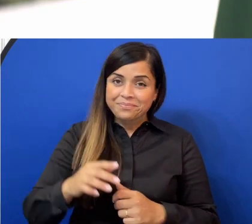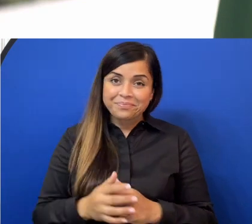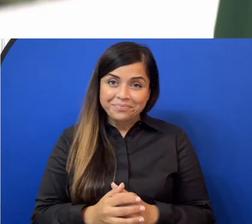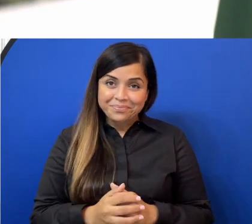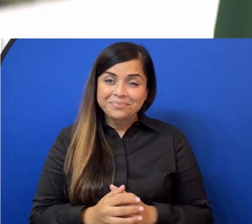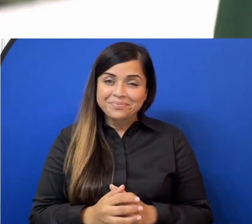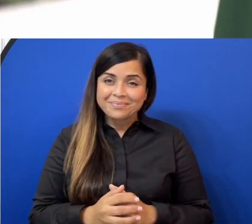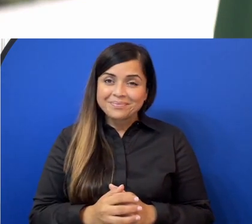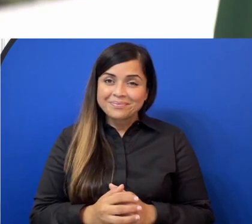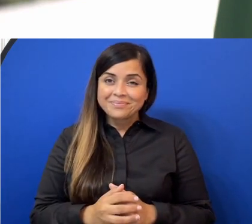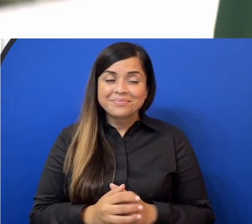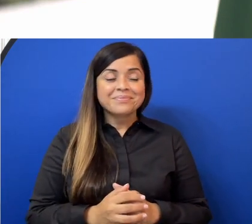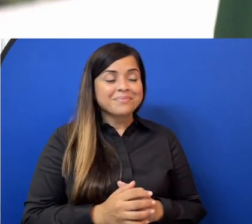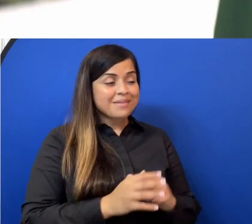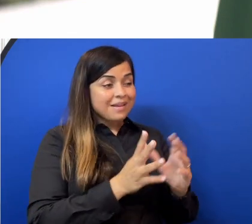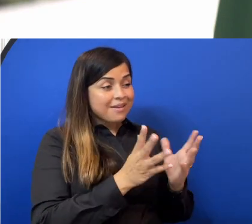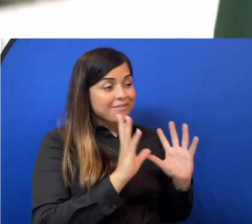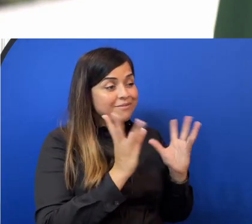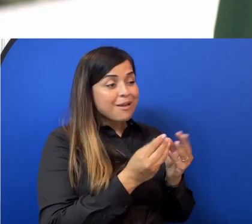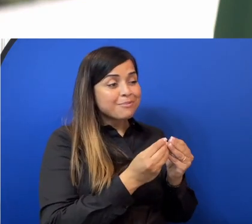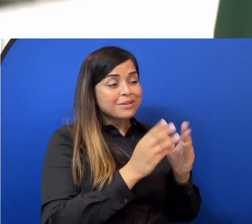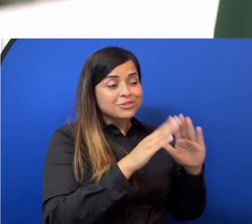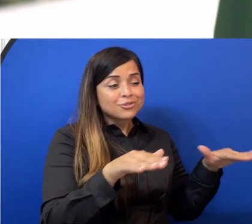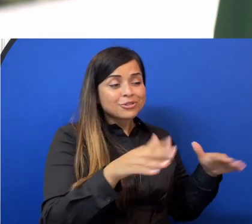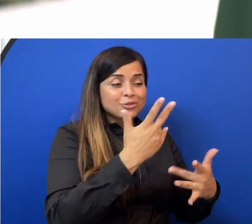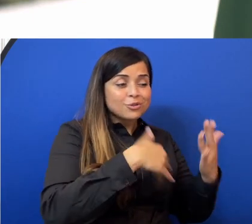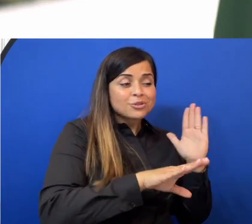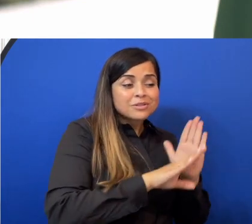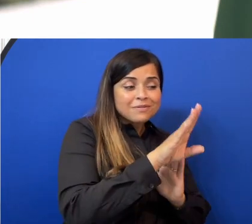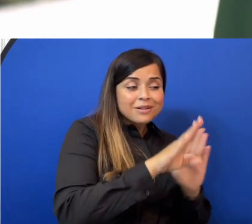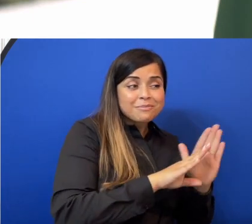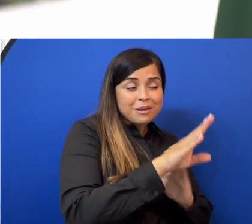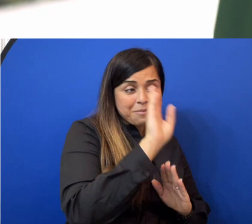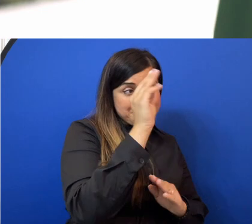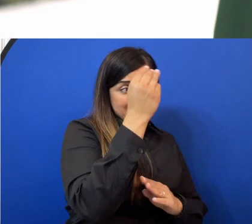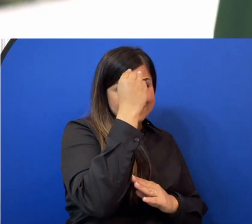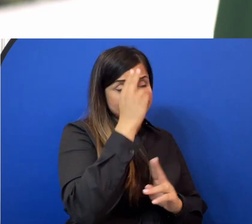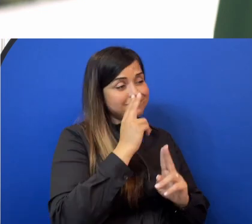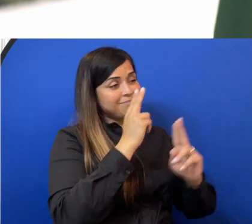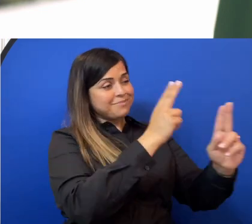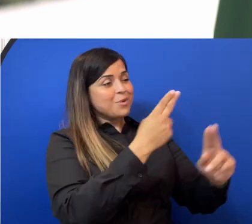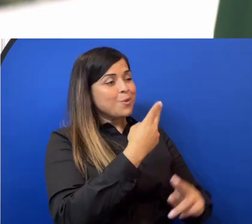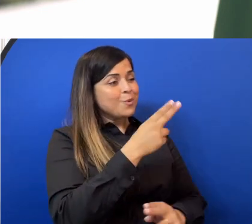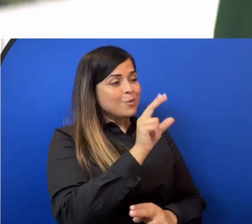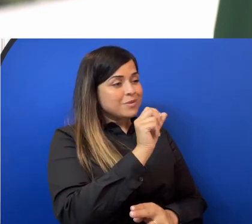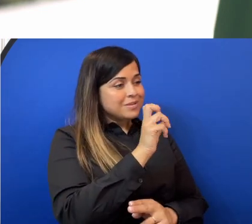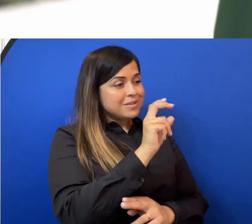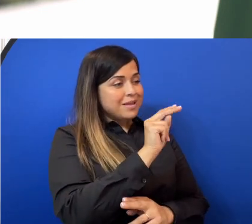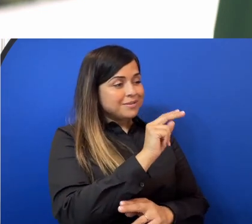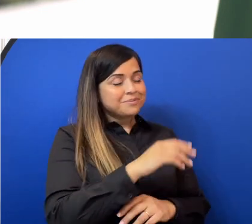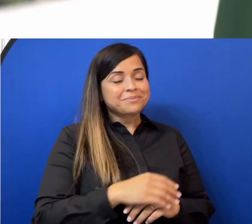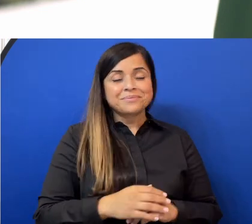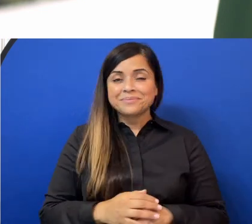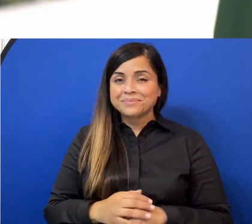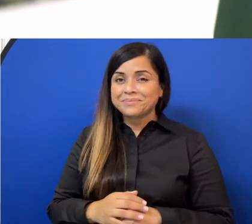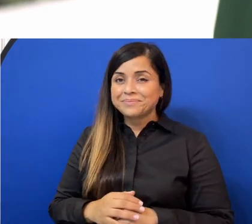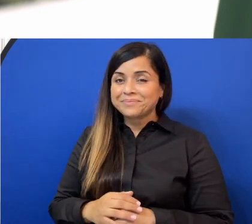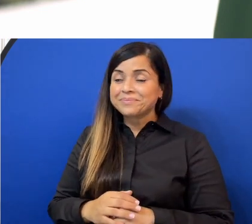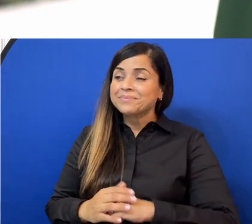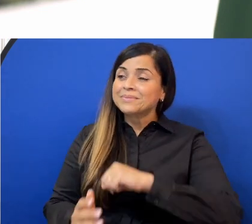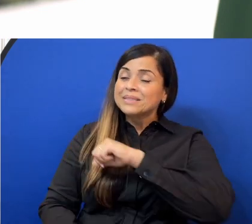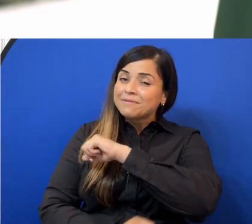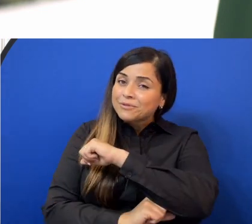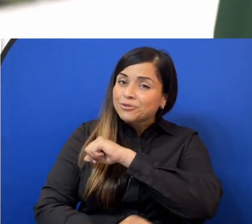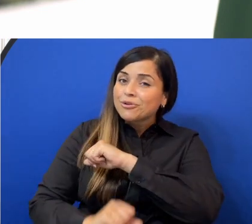Bismillahirrahmanirrahim. Minister of Families, Children, and Social Development of Canada, the Honorable Ahmed Hussen. Minister of Infrastructure